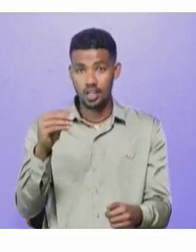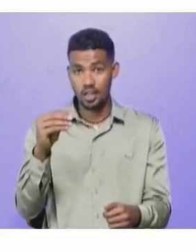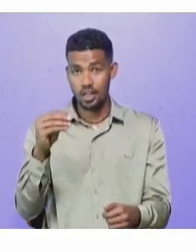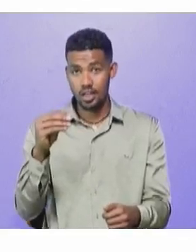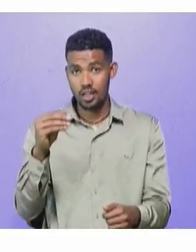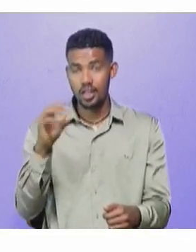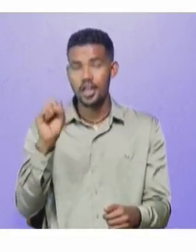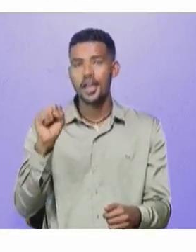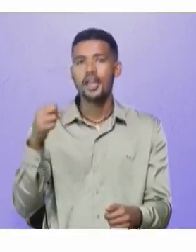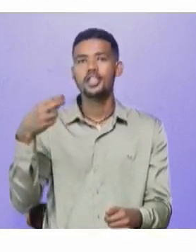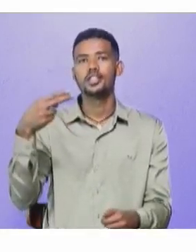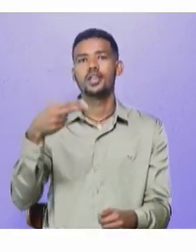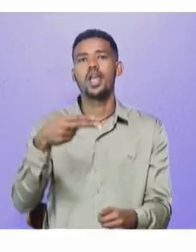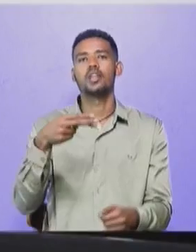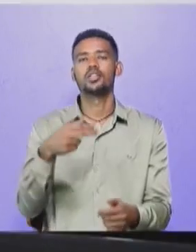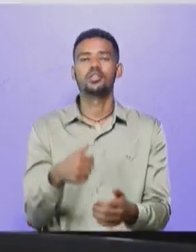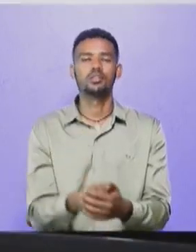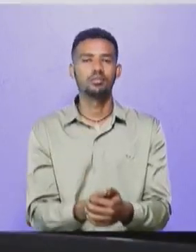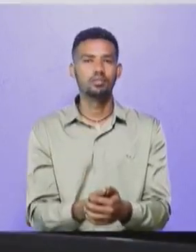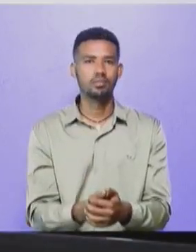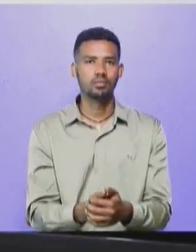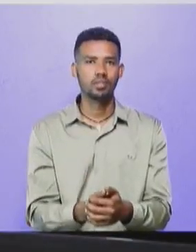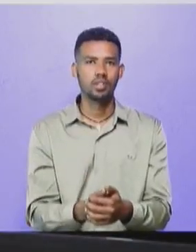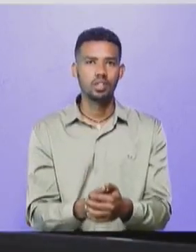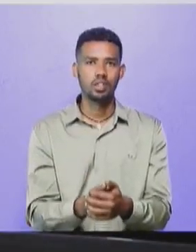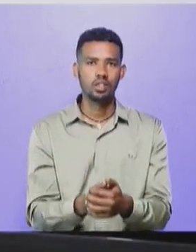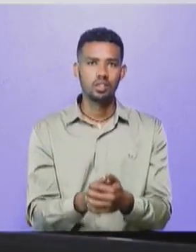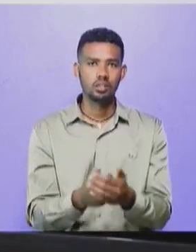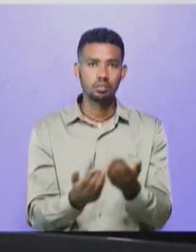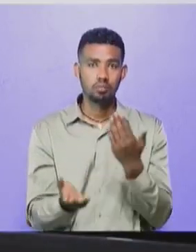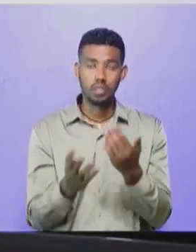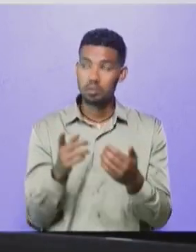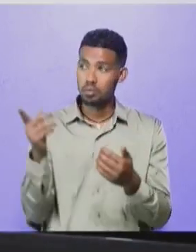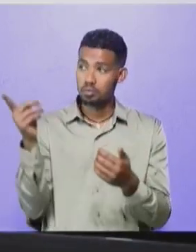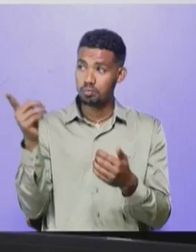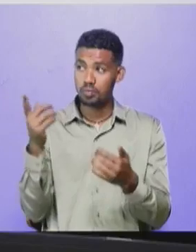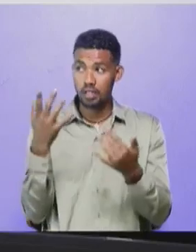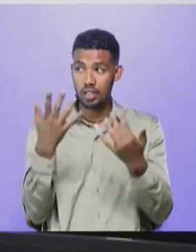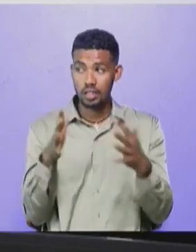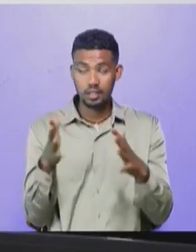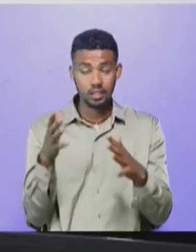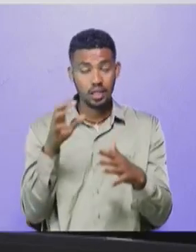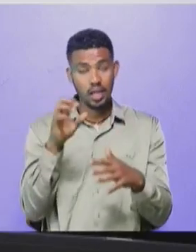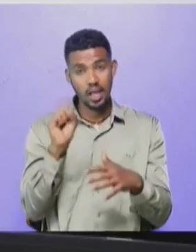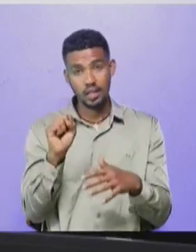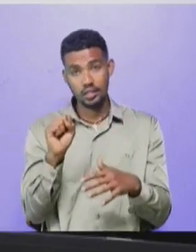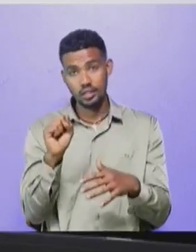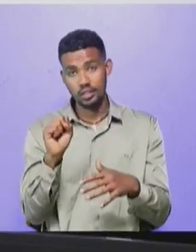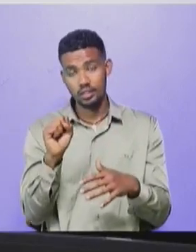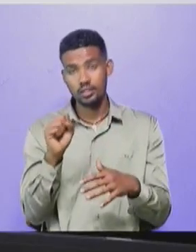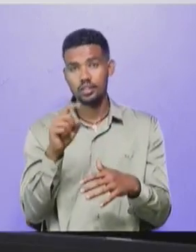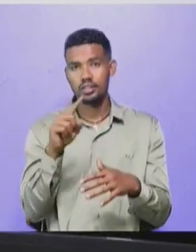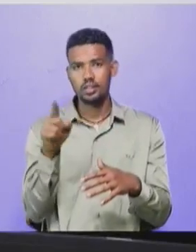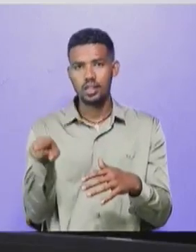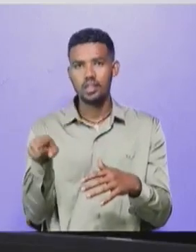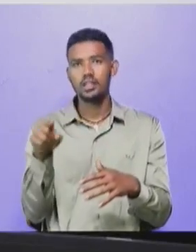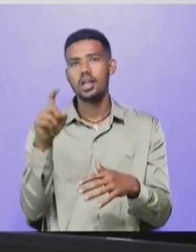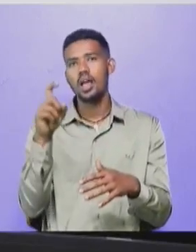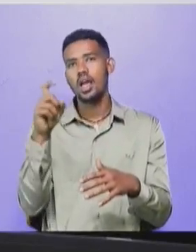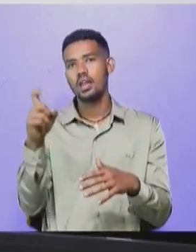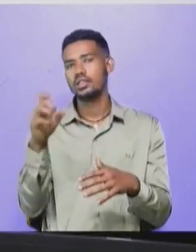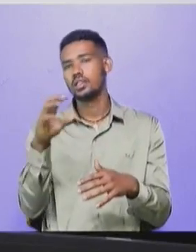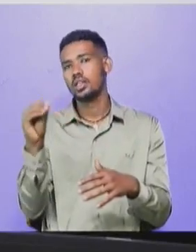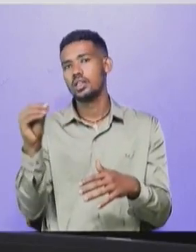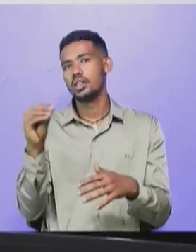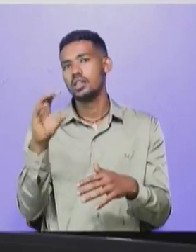also sh. When some nouns ending with s, z, x, and